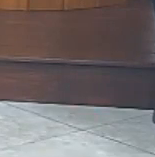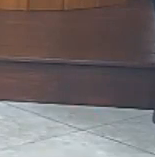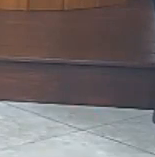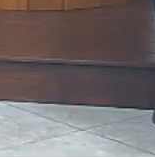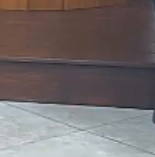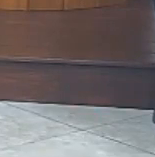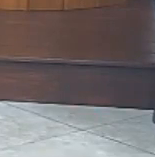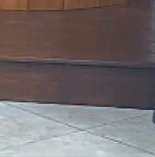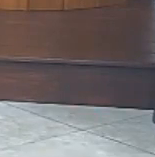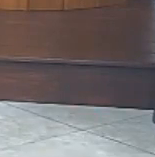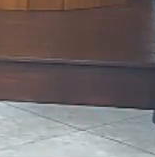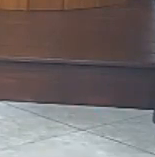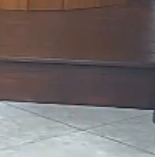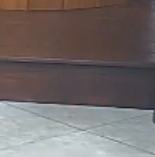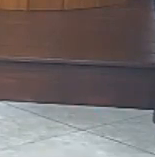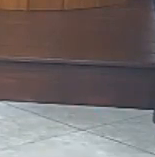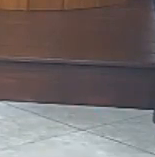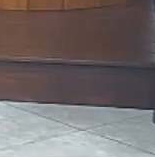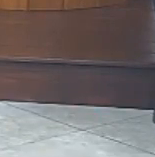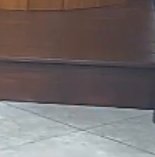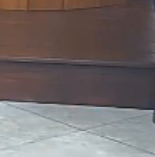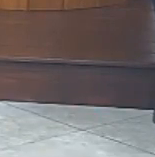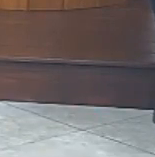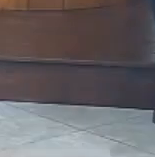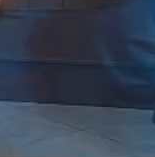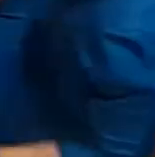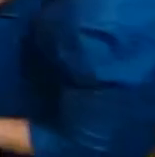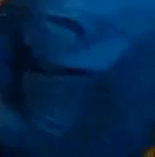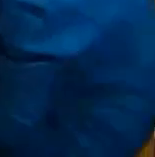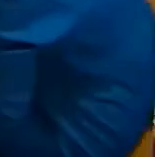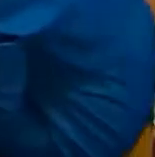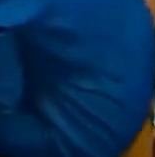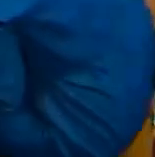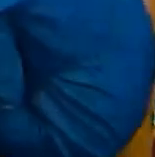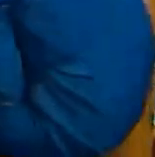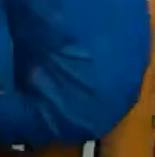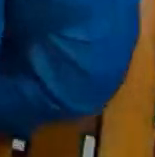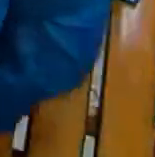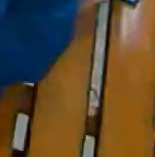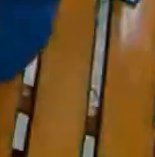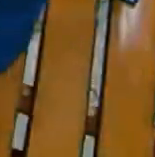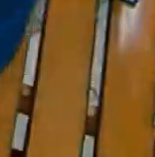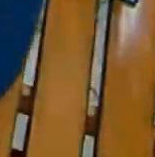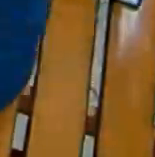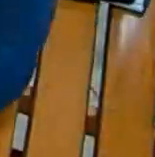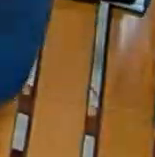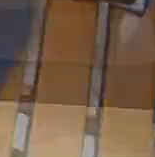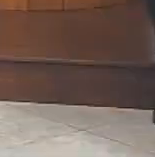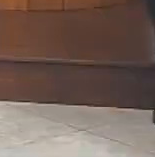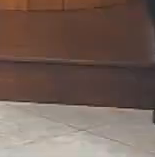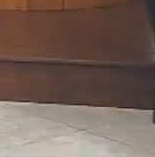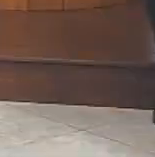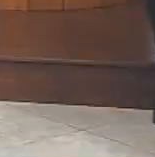também a igreja se colocar de pé, as crianças, adolescentes, intermediários. Intermediate and adolescents. The